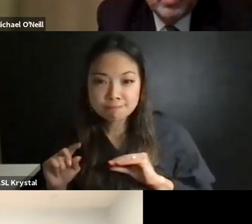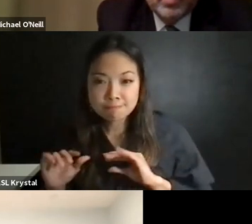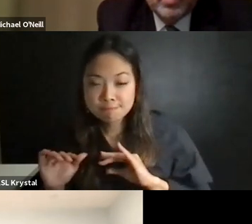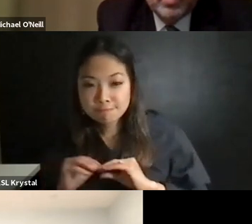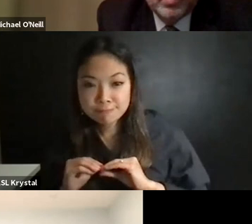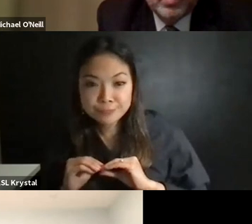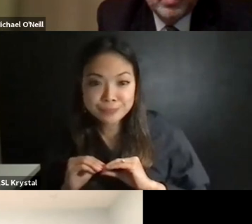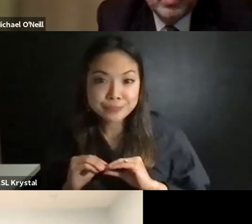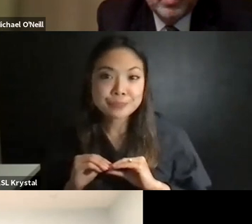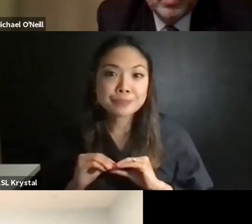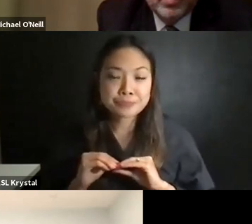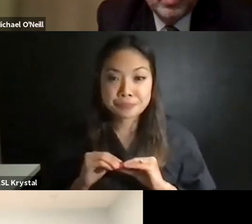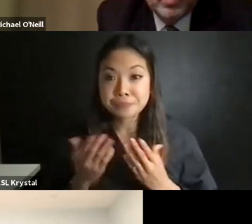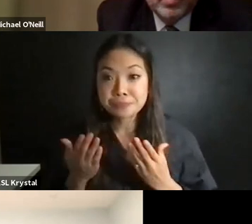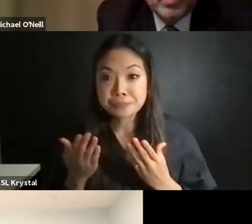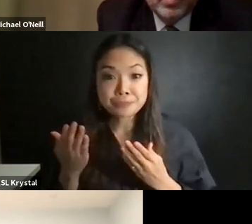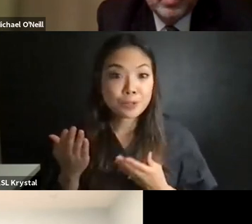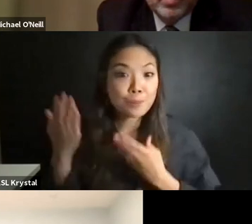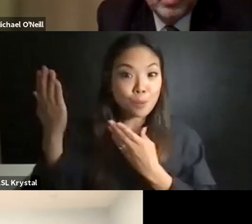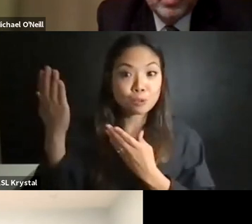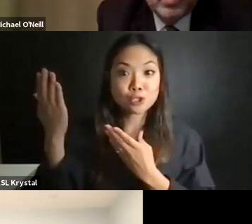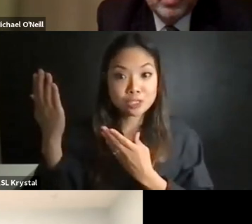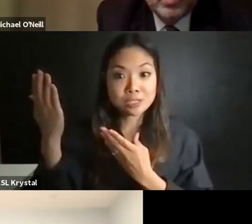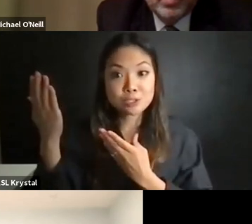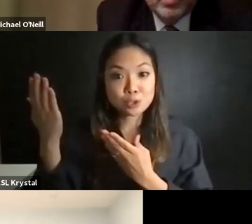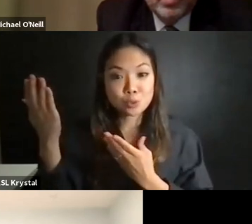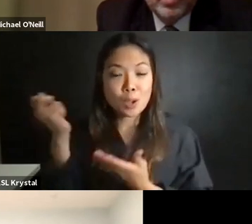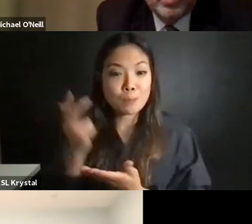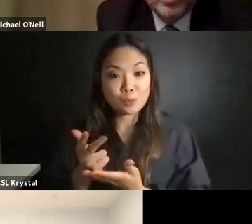i'll um entertain a motion to approve the grants as presented